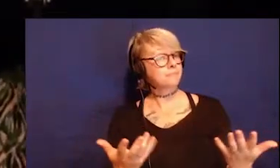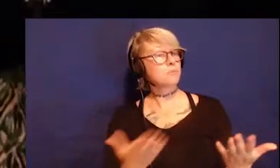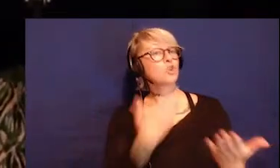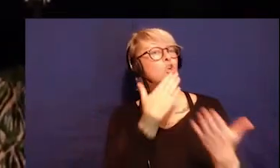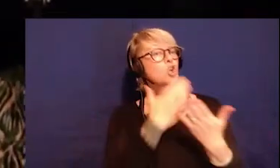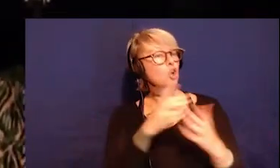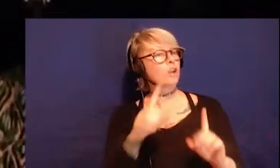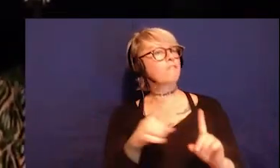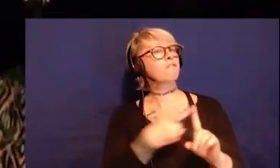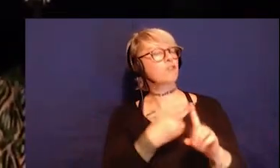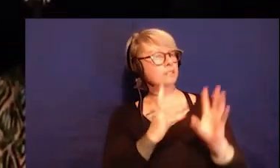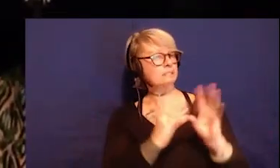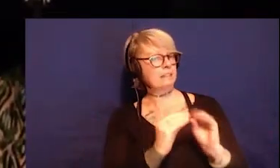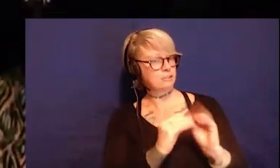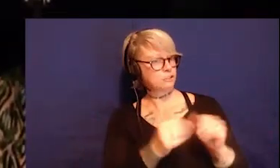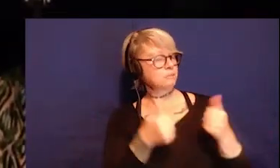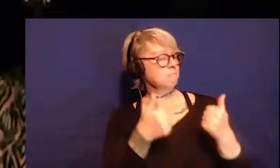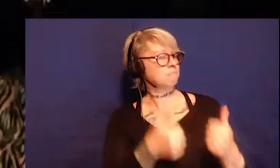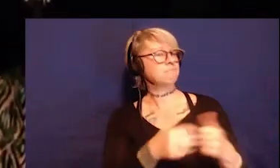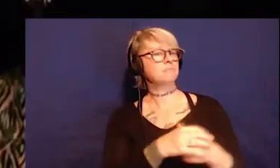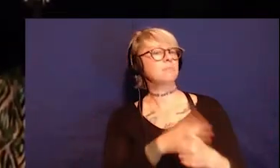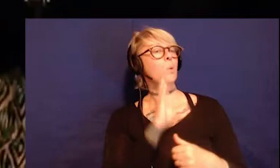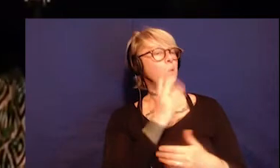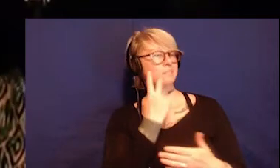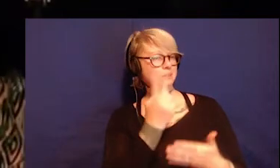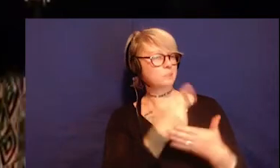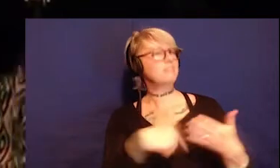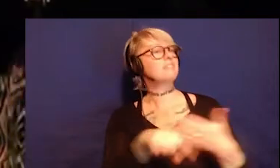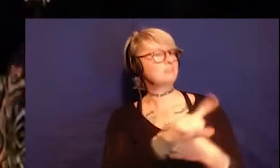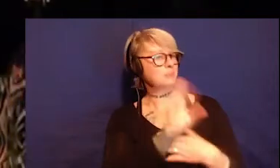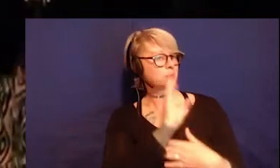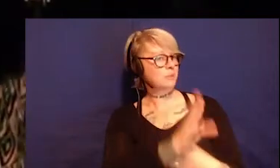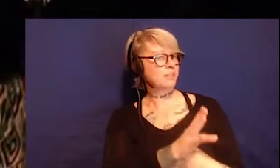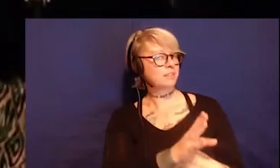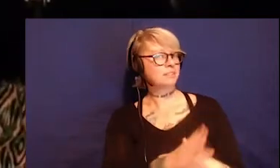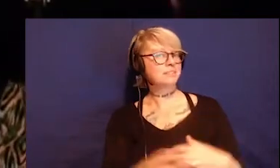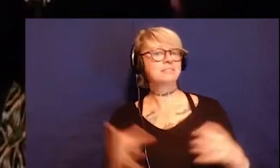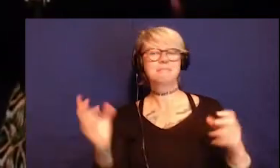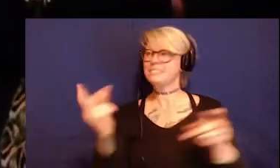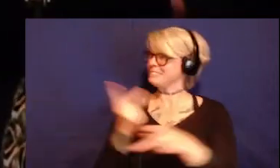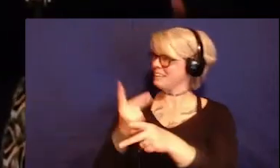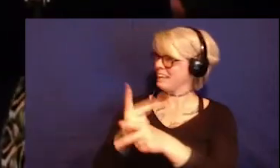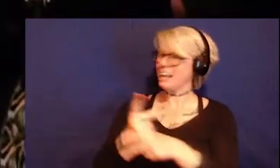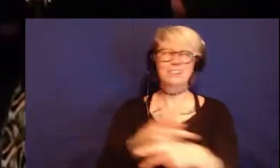first session, Talia. I'll see you next week. All right. Take Take good care. care of yourself.